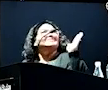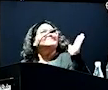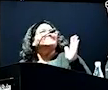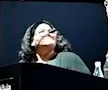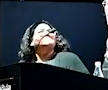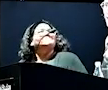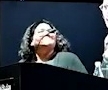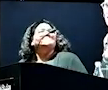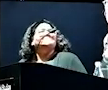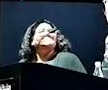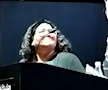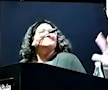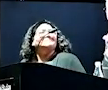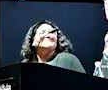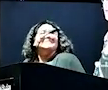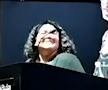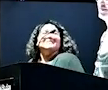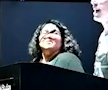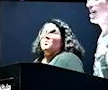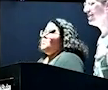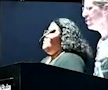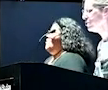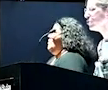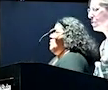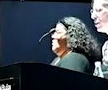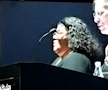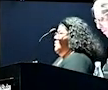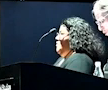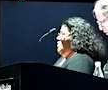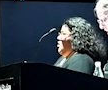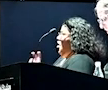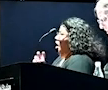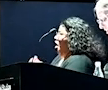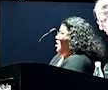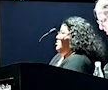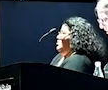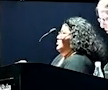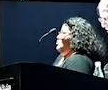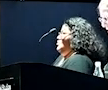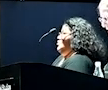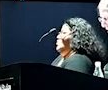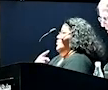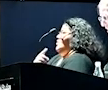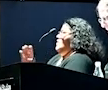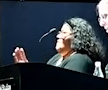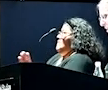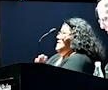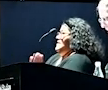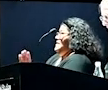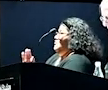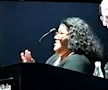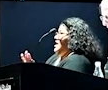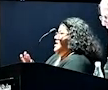difficult, hard to get to the set to do something commercial like this. There's,